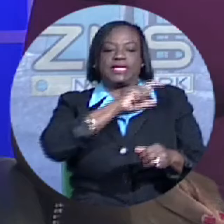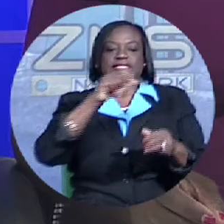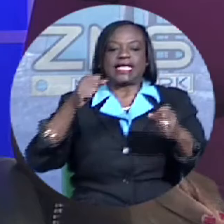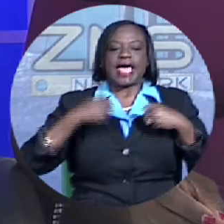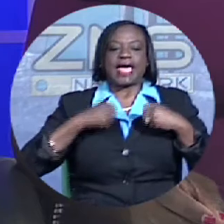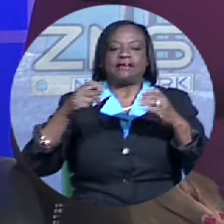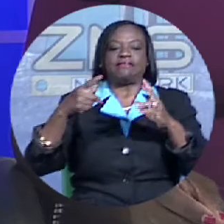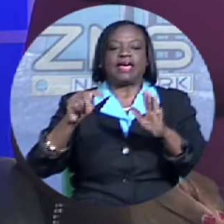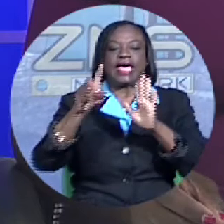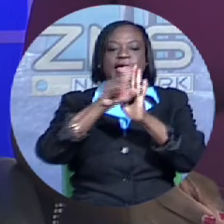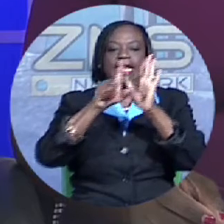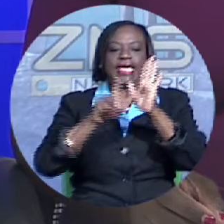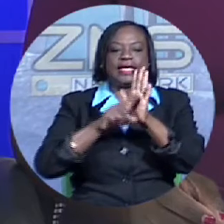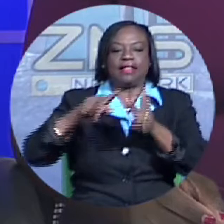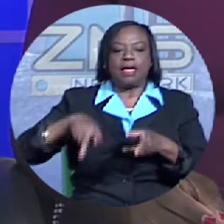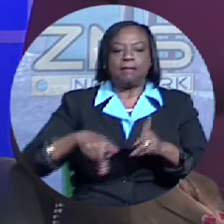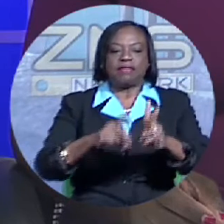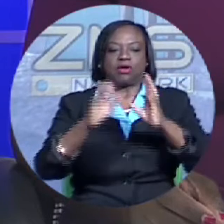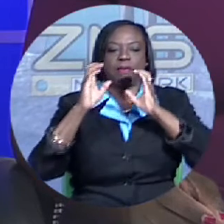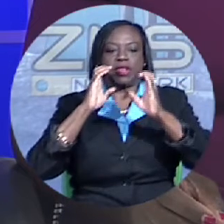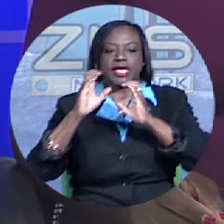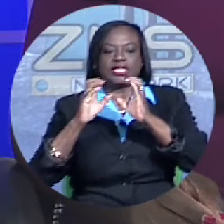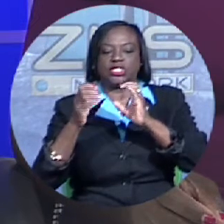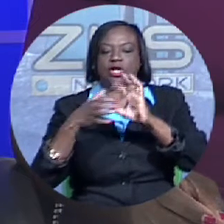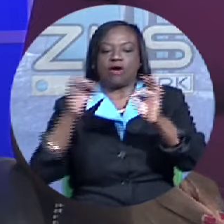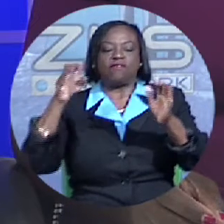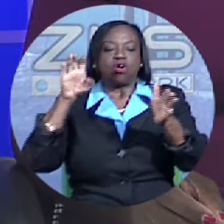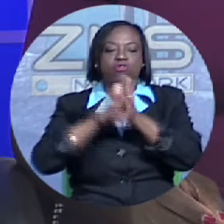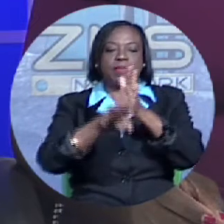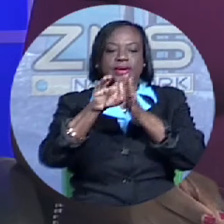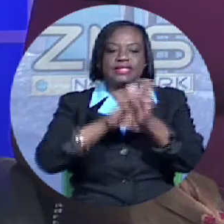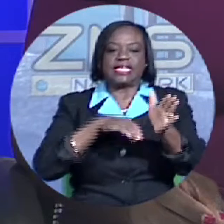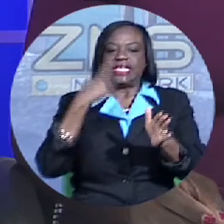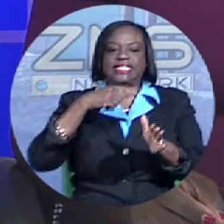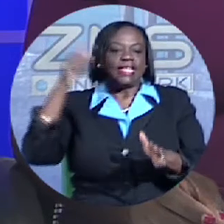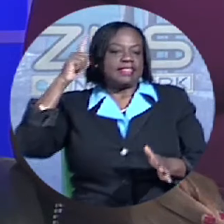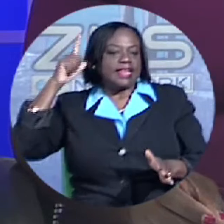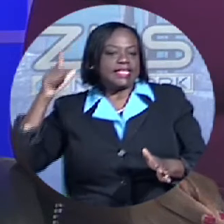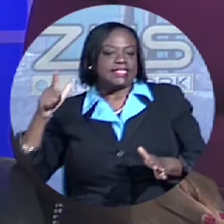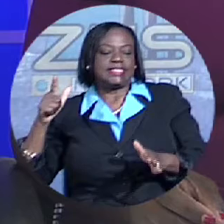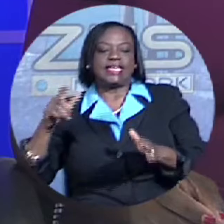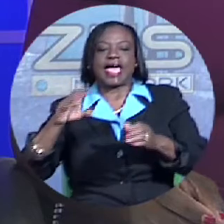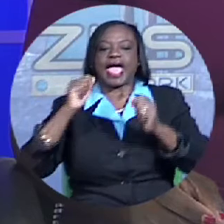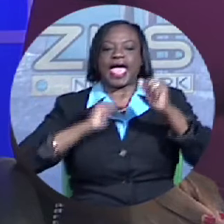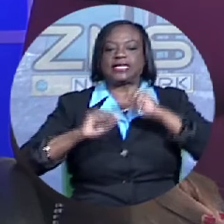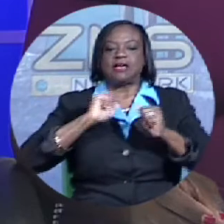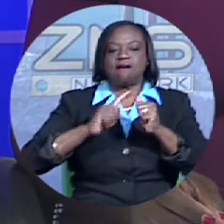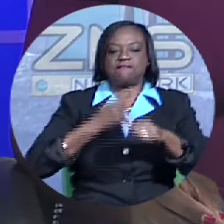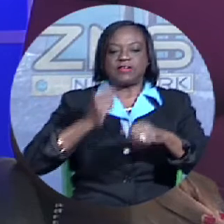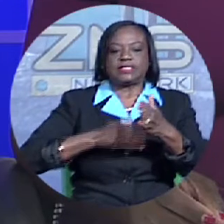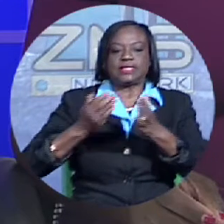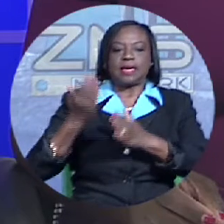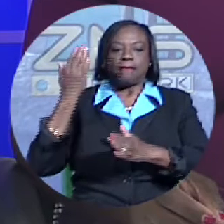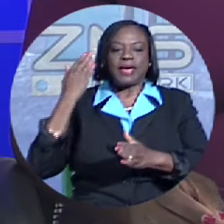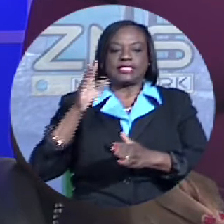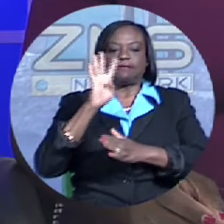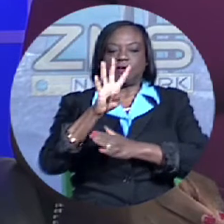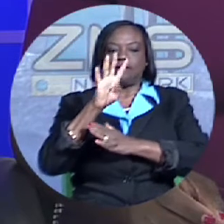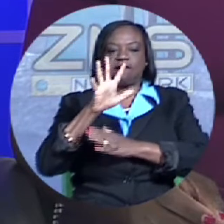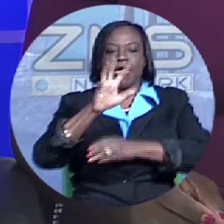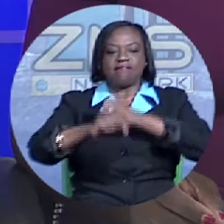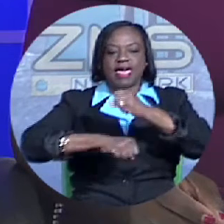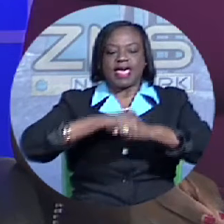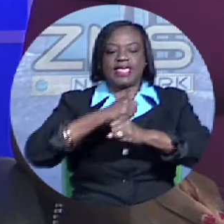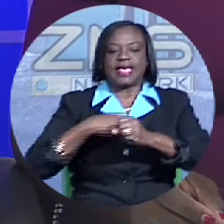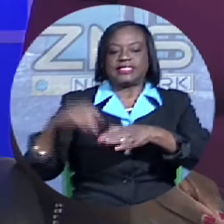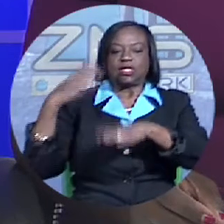communications of criminals. They also understand, she says, that the Listening Devices Act, first passed 45 years ago, long